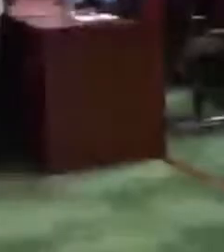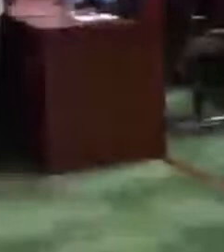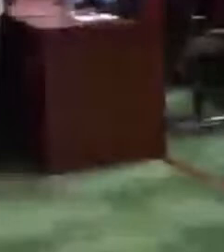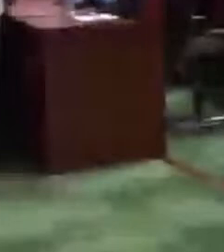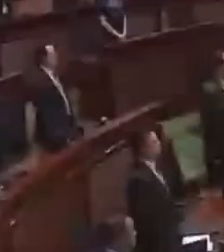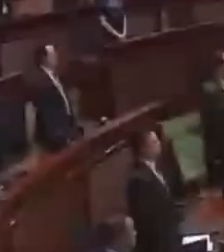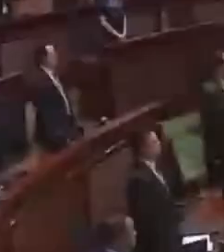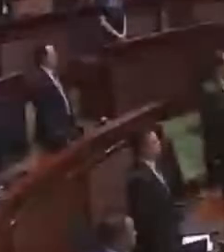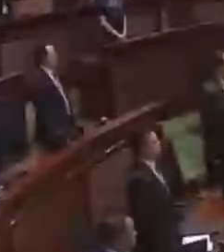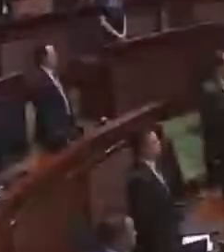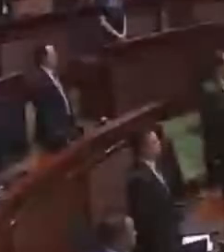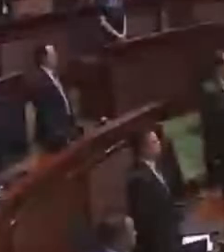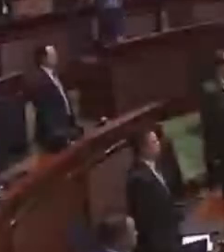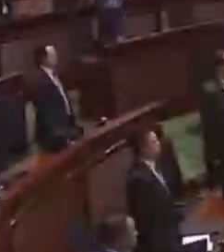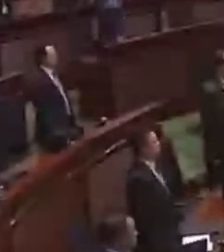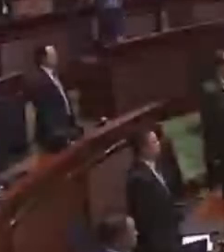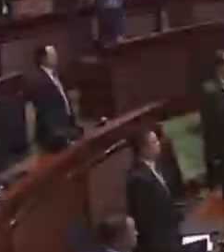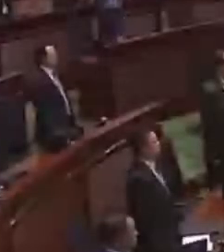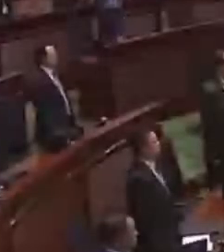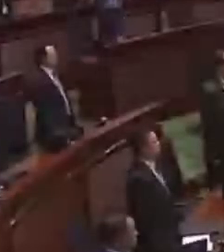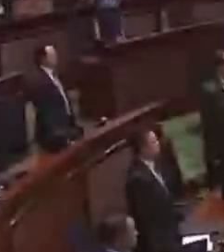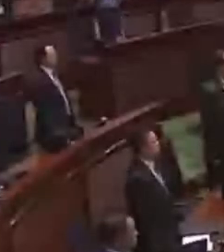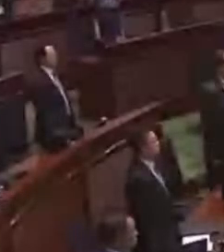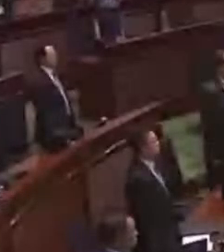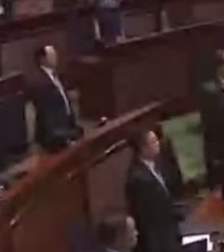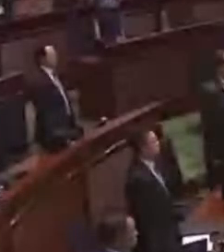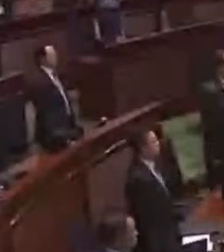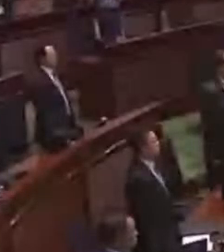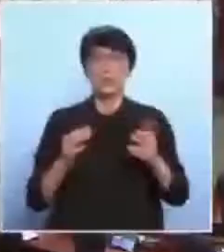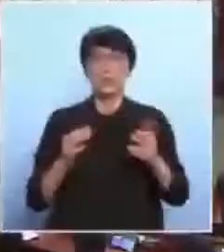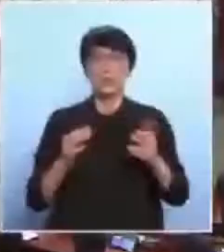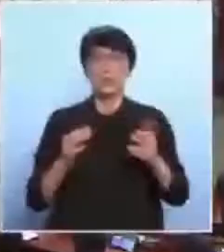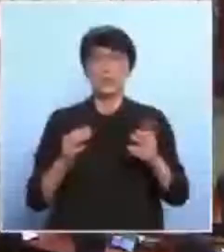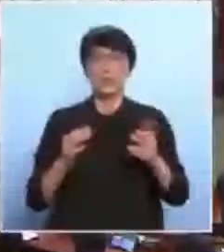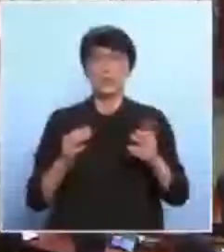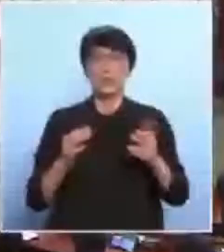I now adjourn the Council. The Council will resume for holding a chief